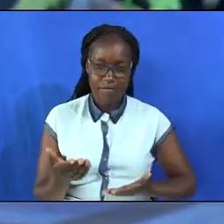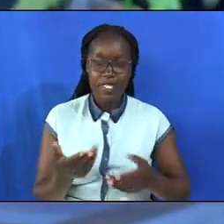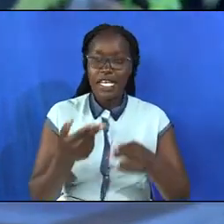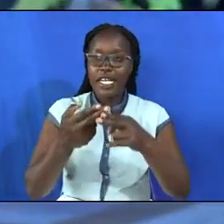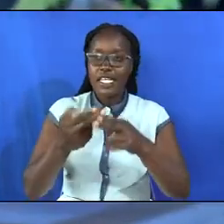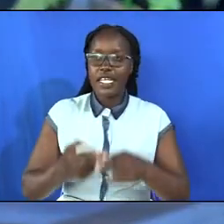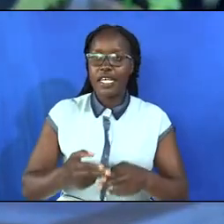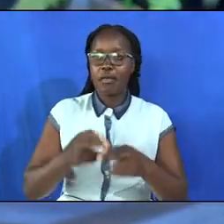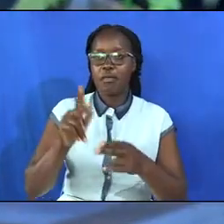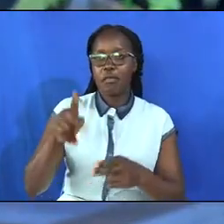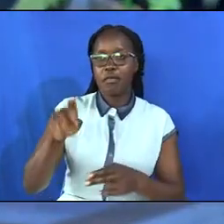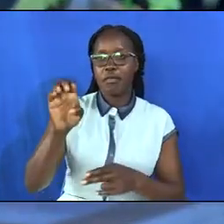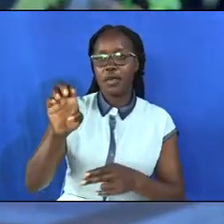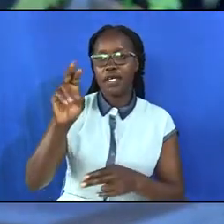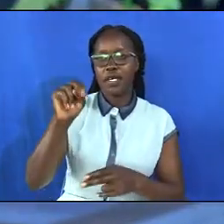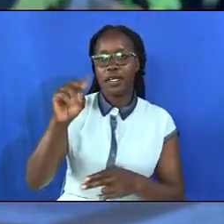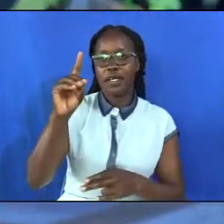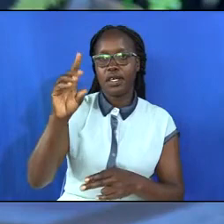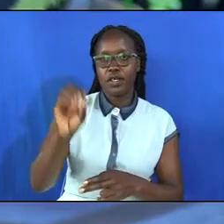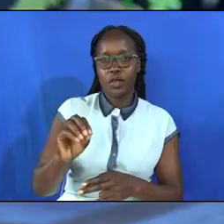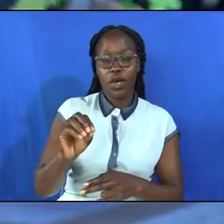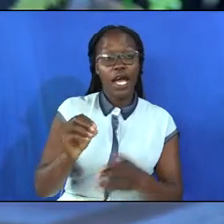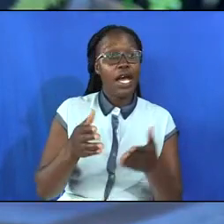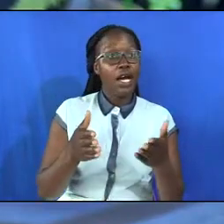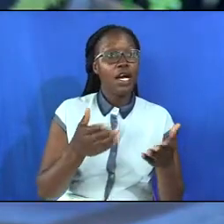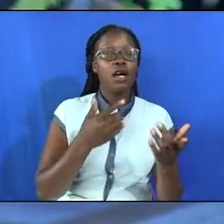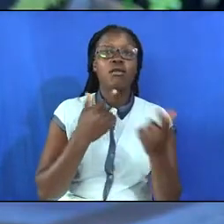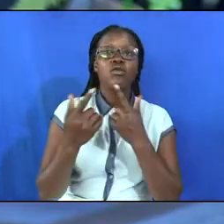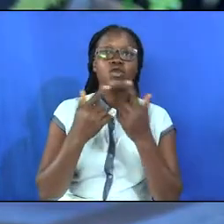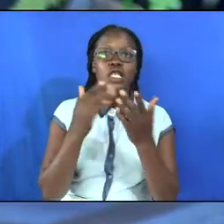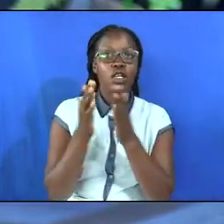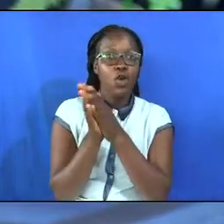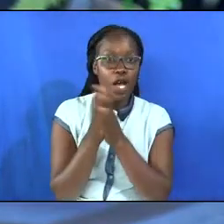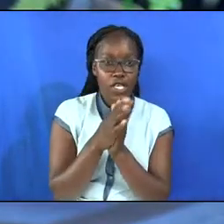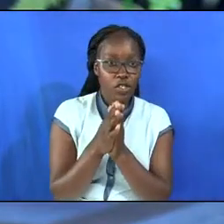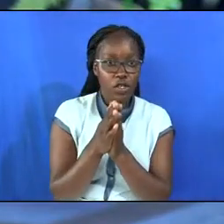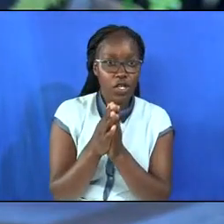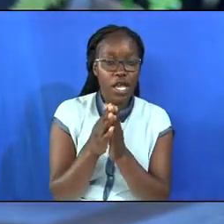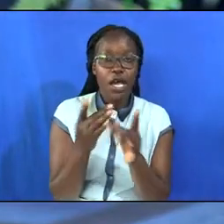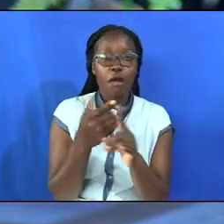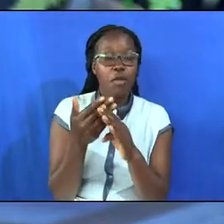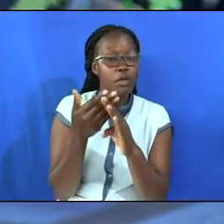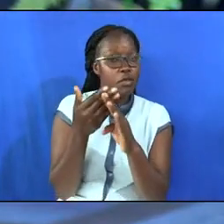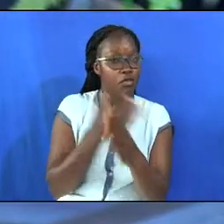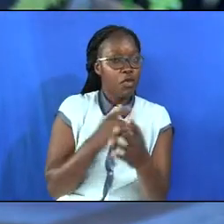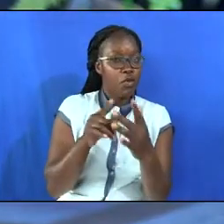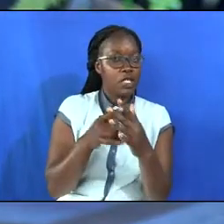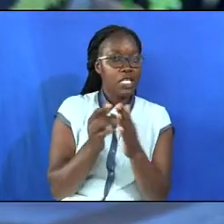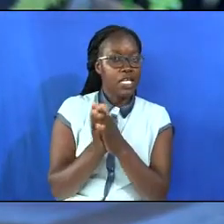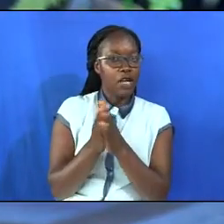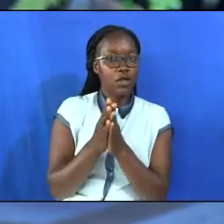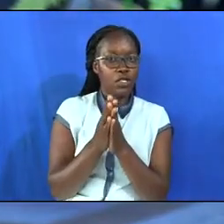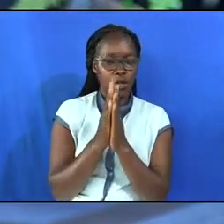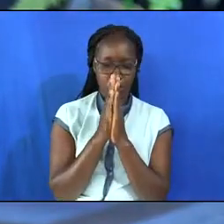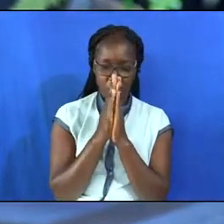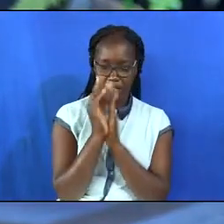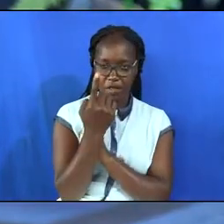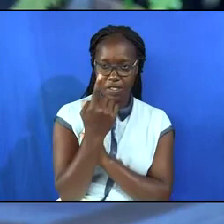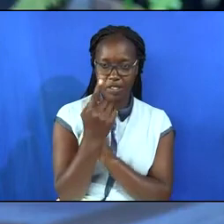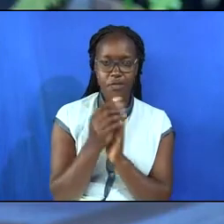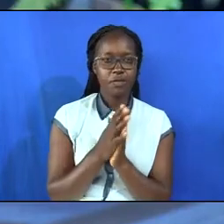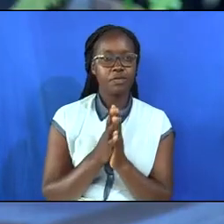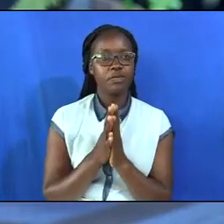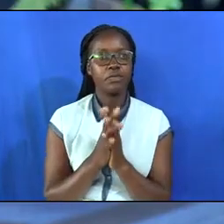My name is Esther Pendle. I'm here to tell you a story. But before we begin, let us